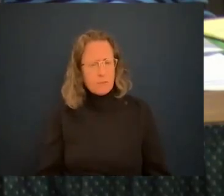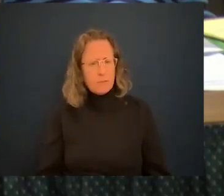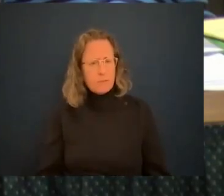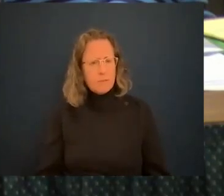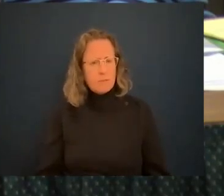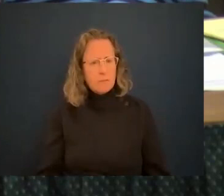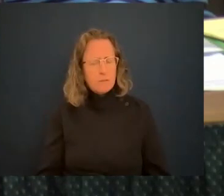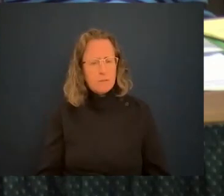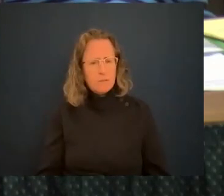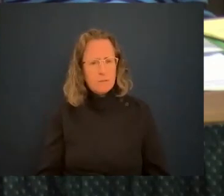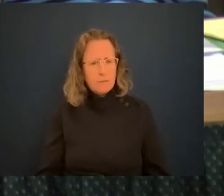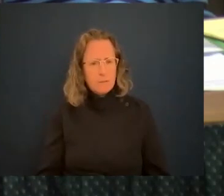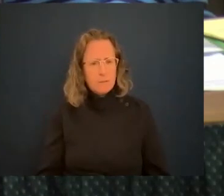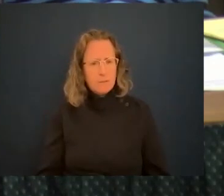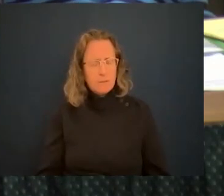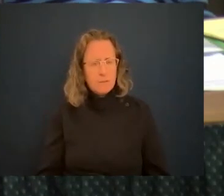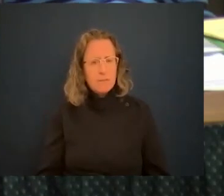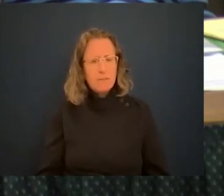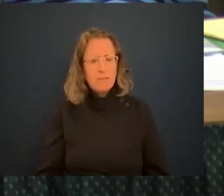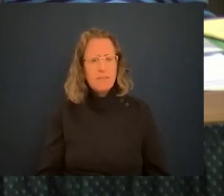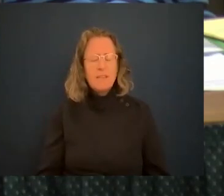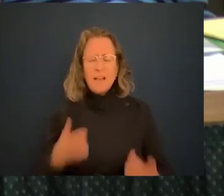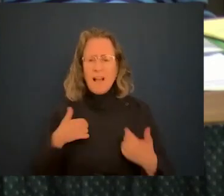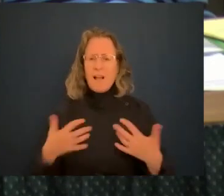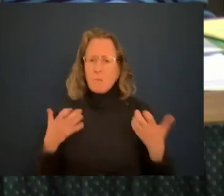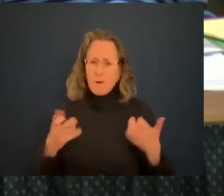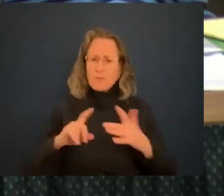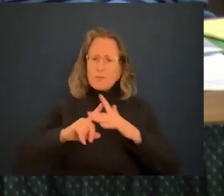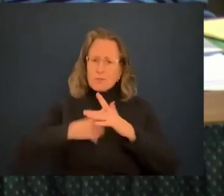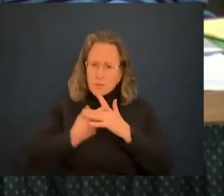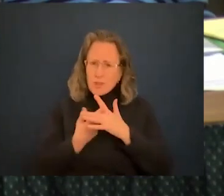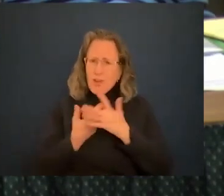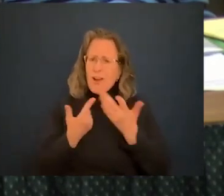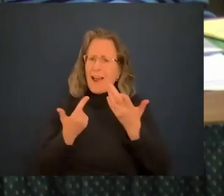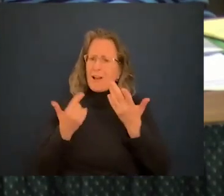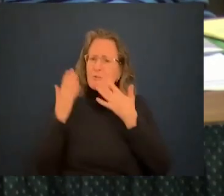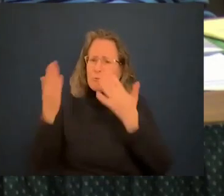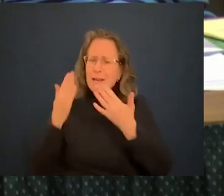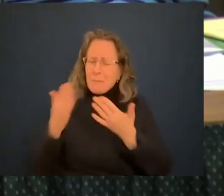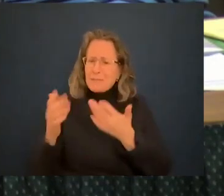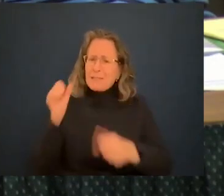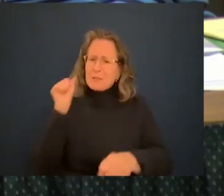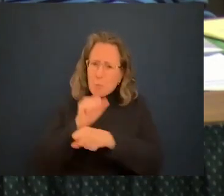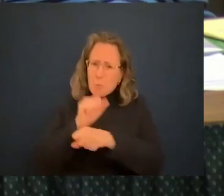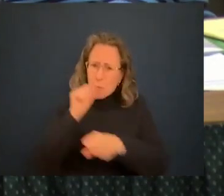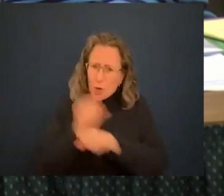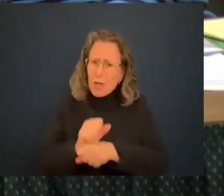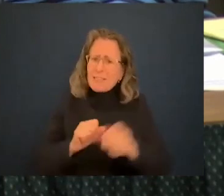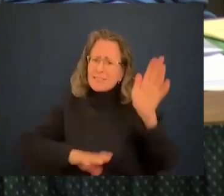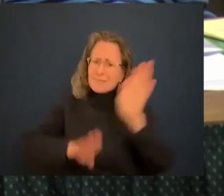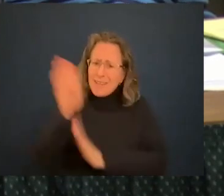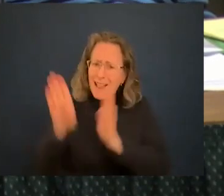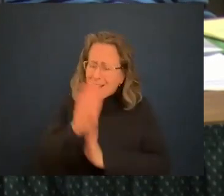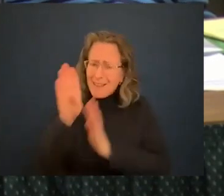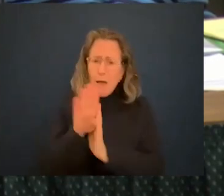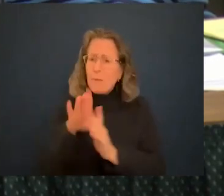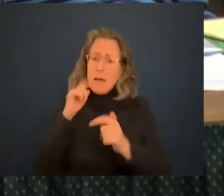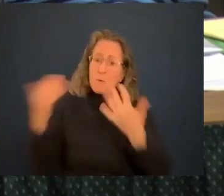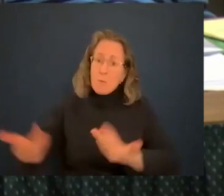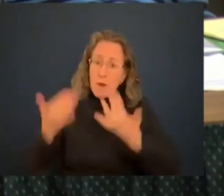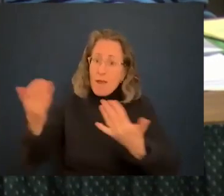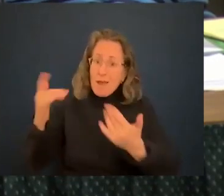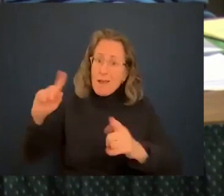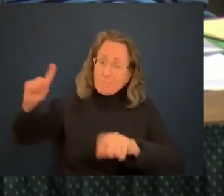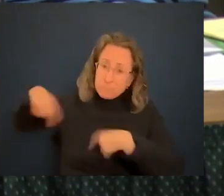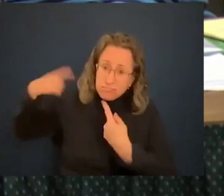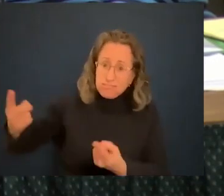wanted to be getting to the meat and potatoes of this document that was that was given to us for a long time um